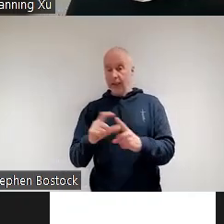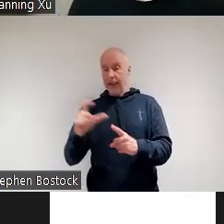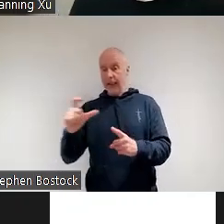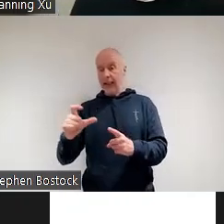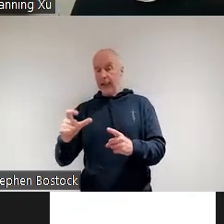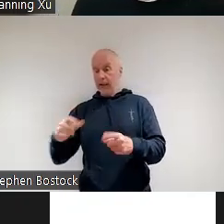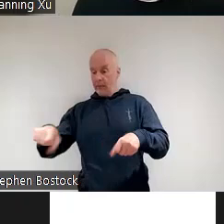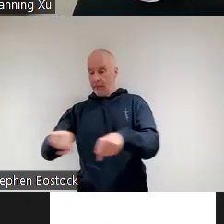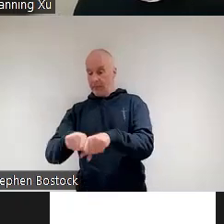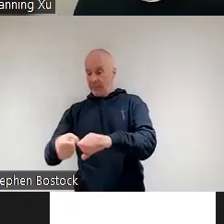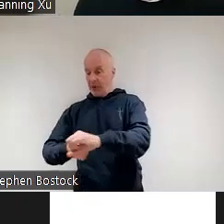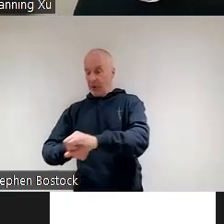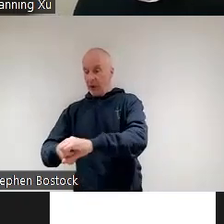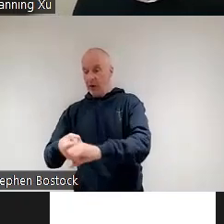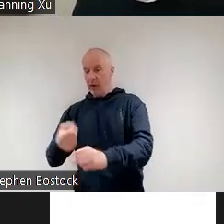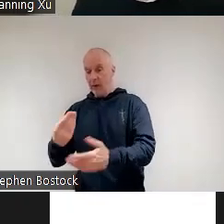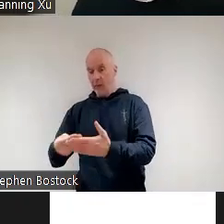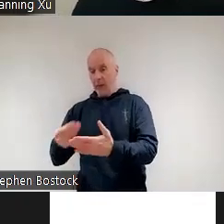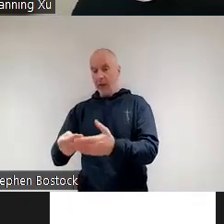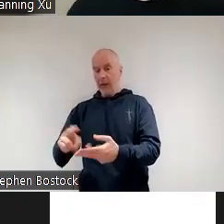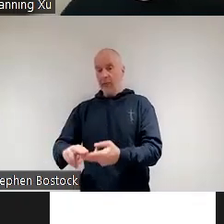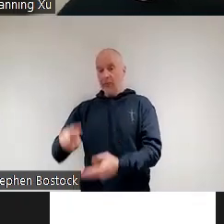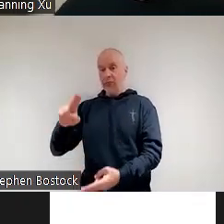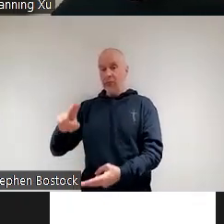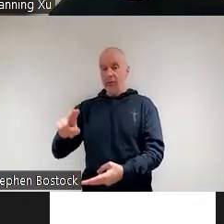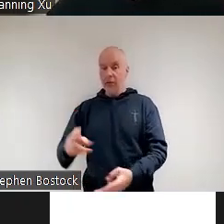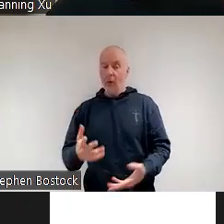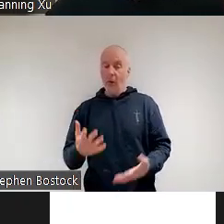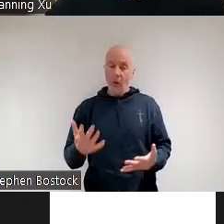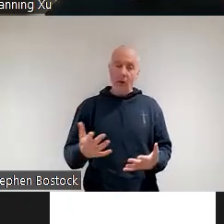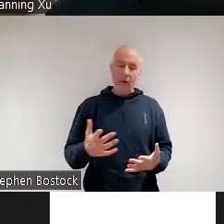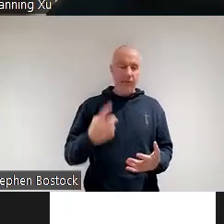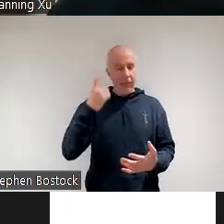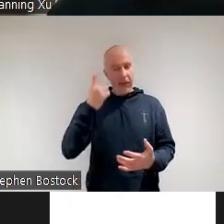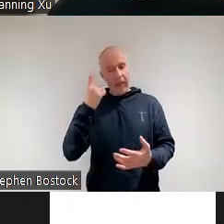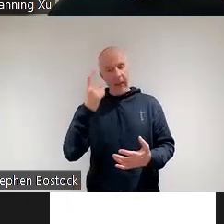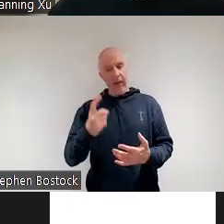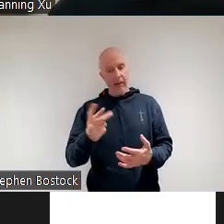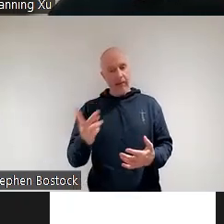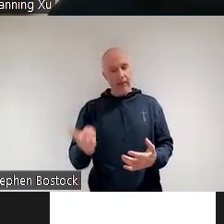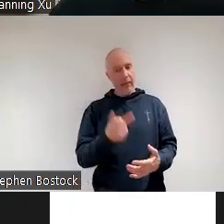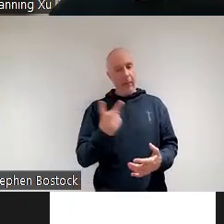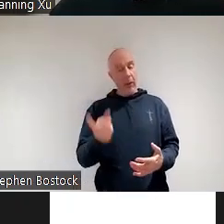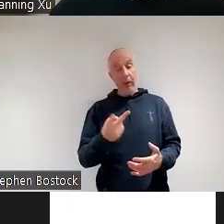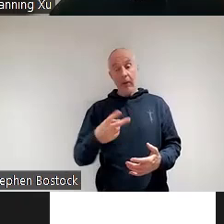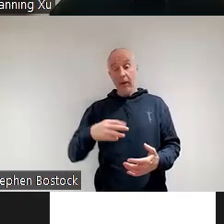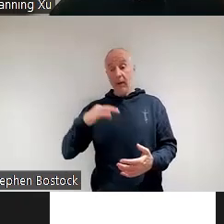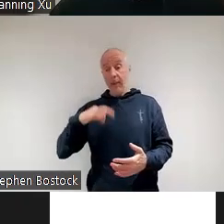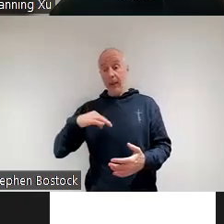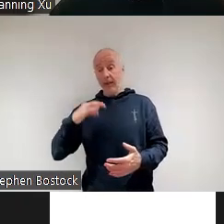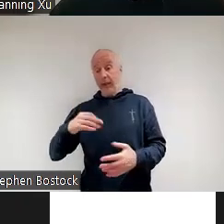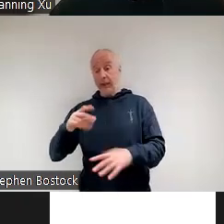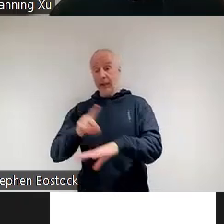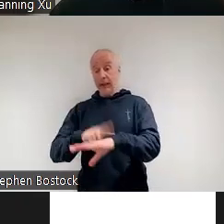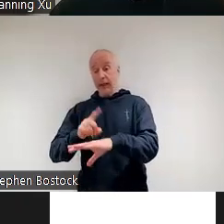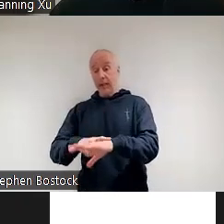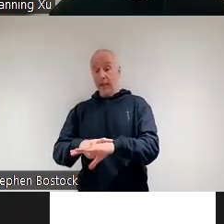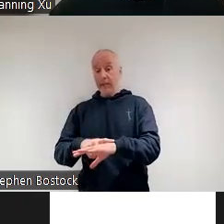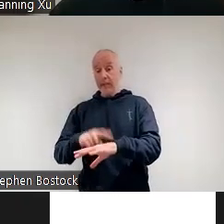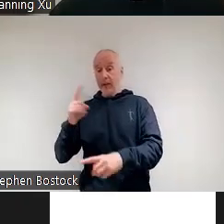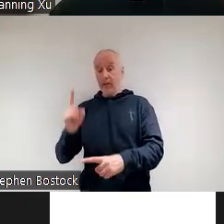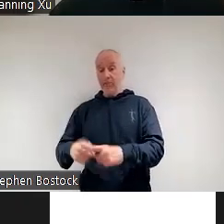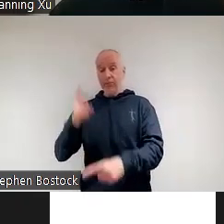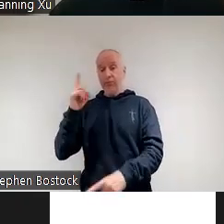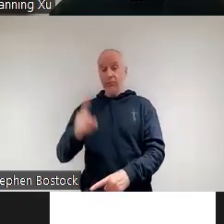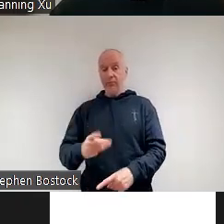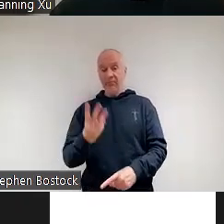high as well. So it won't be that economic as well. But obviously the benefit is that it take only half an